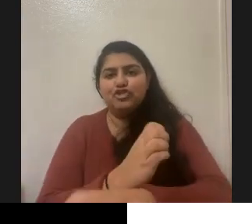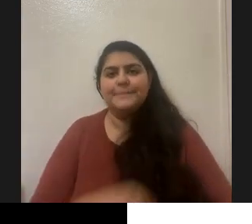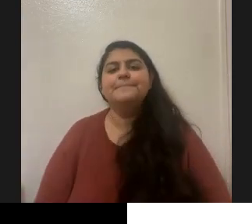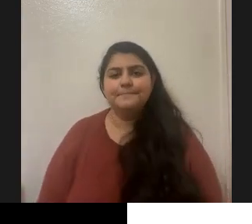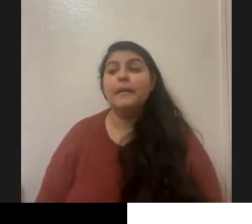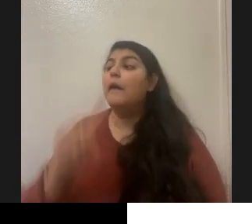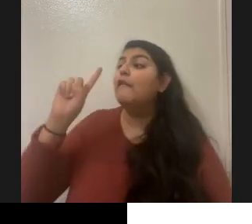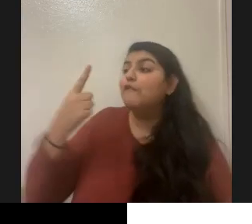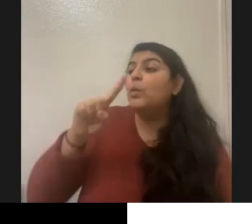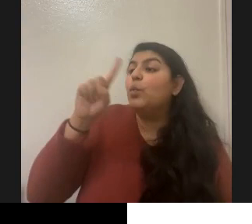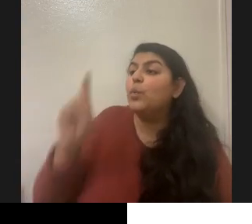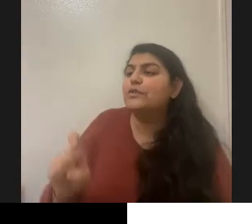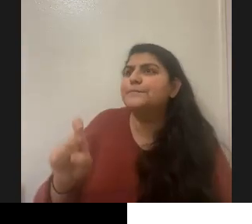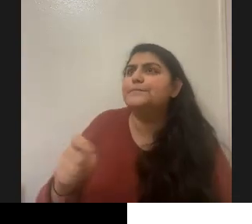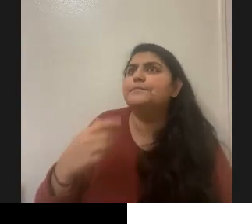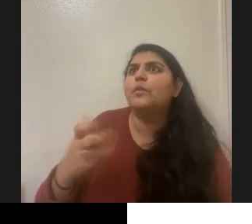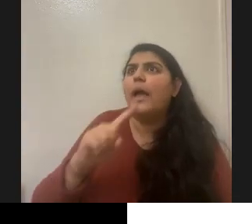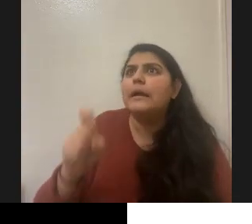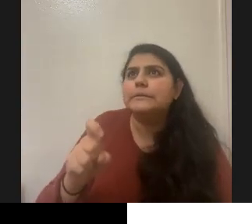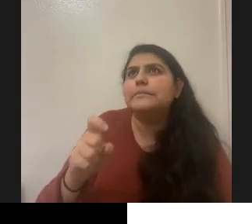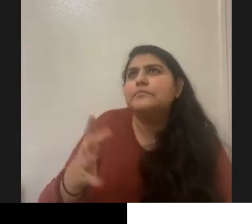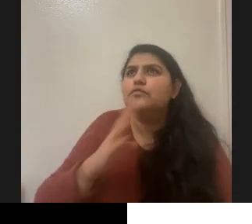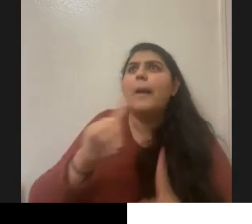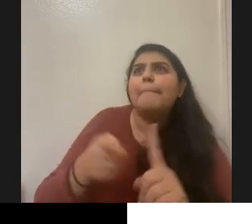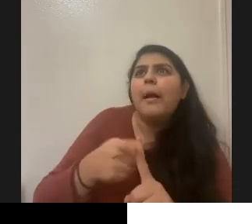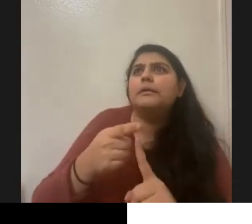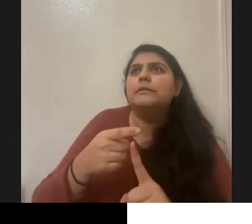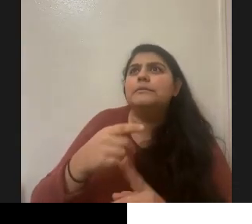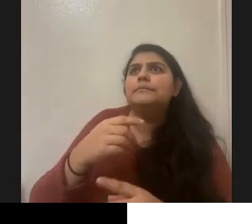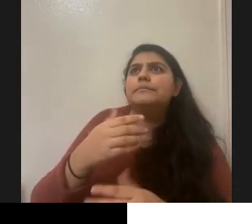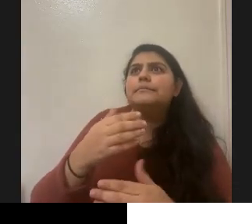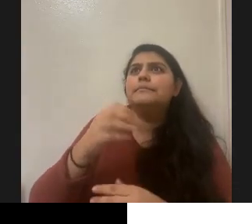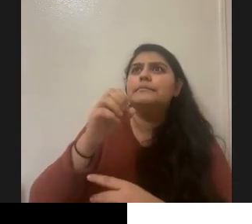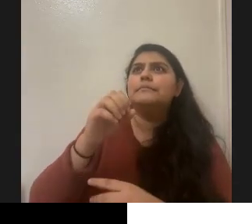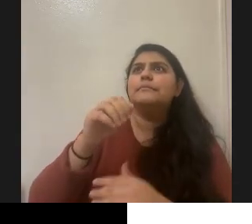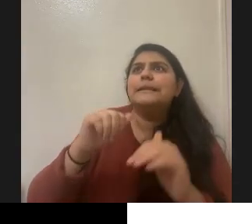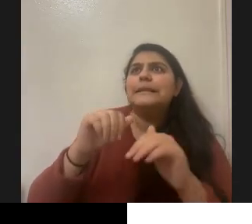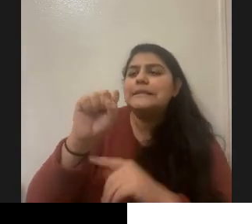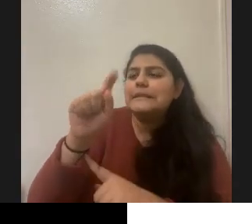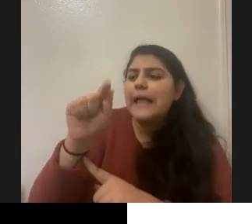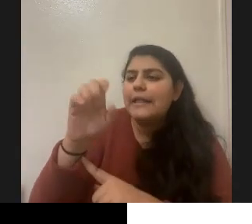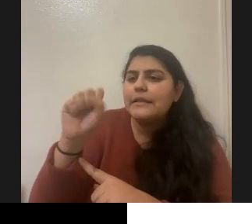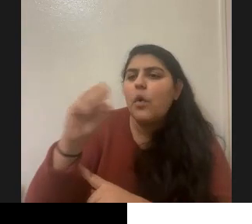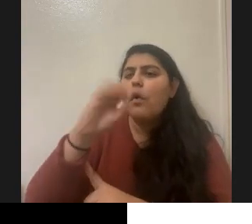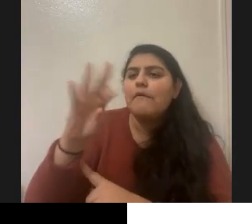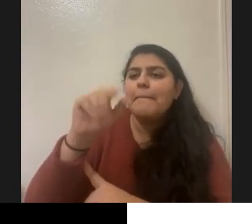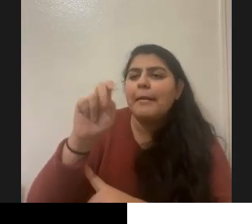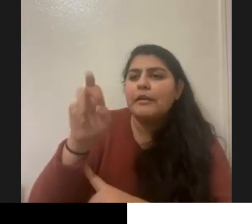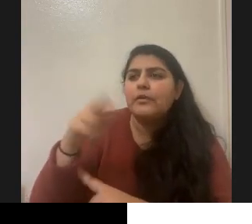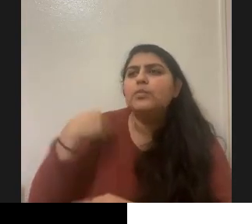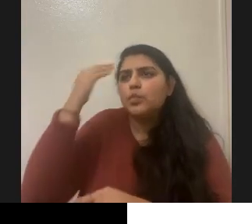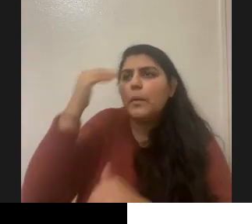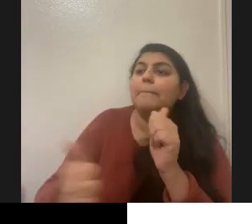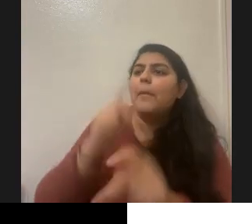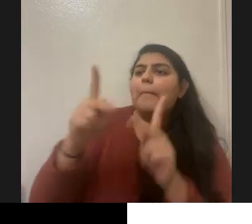ask, so we talk about states of matter, and the ones that I think are sort of intuitive for people are solid,